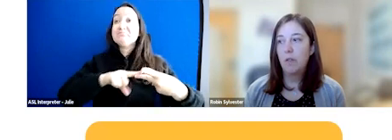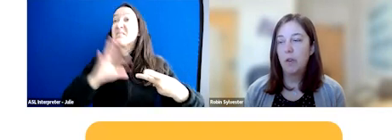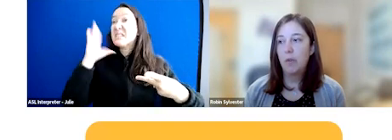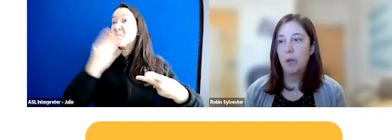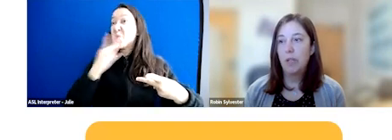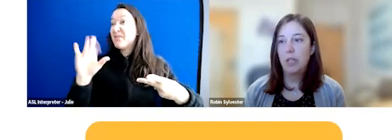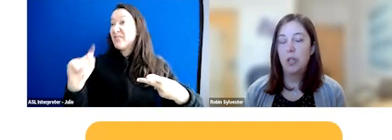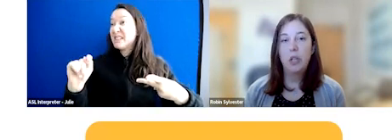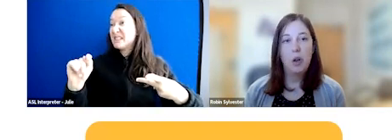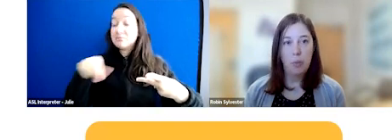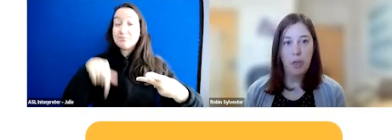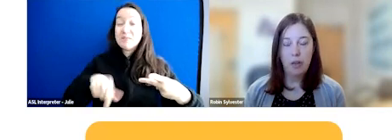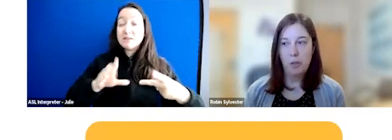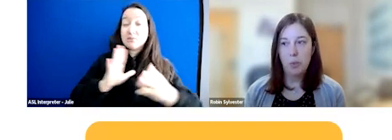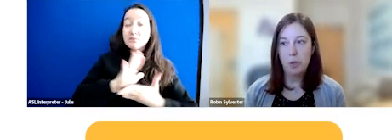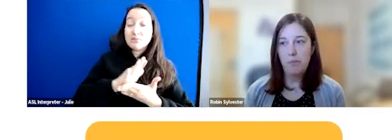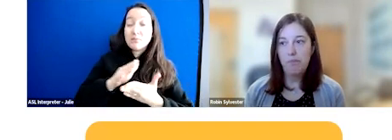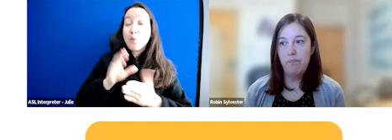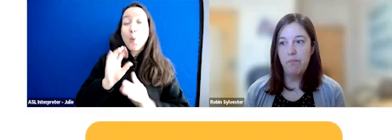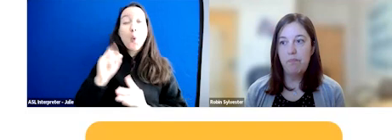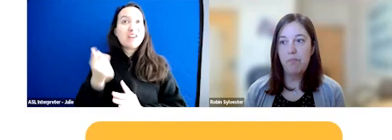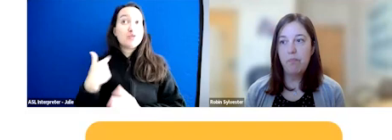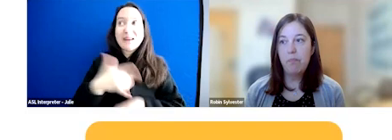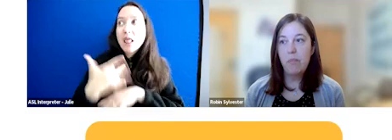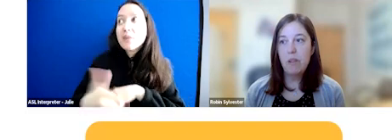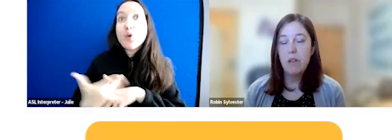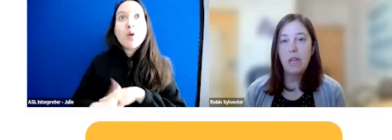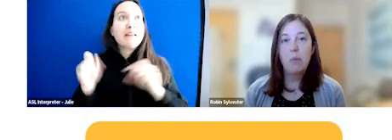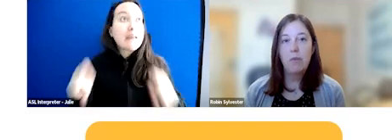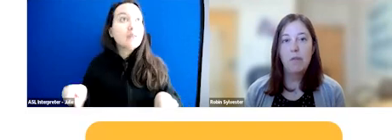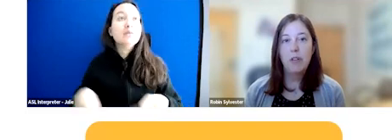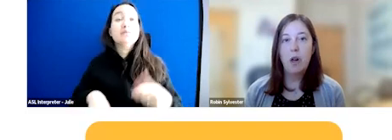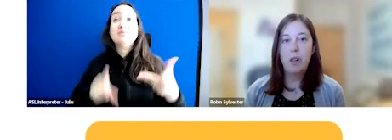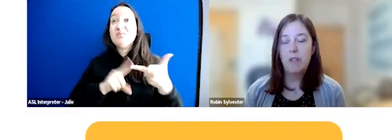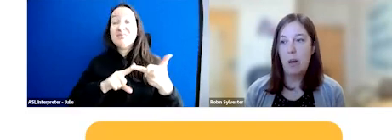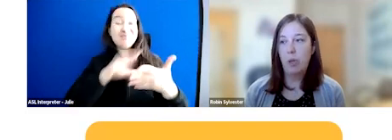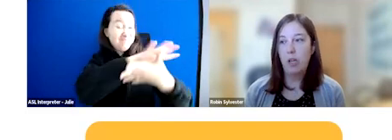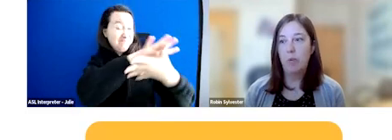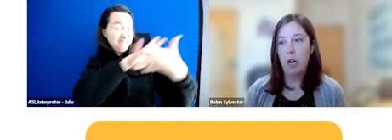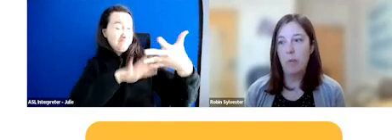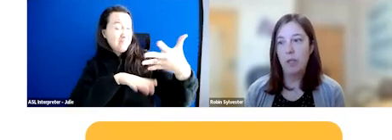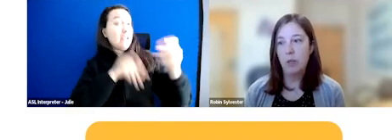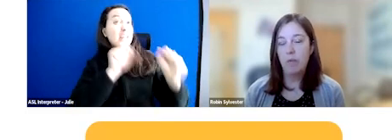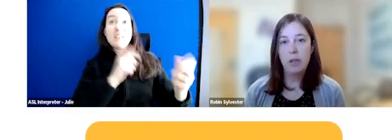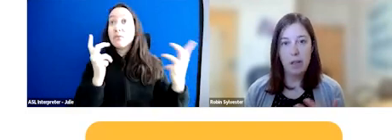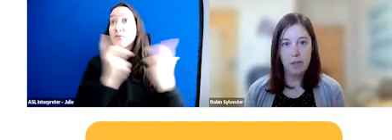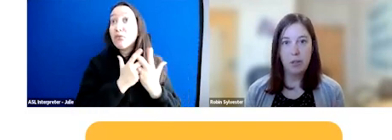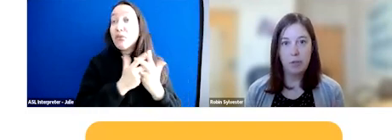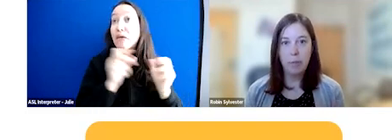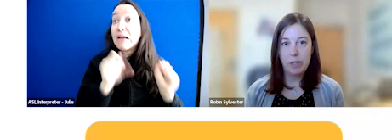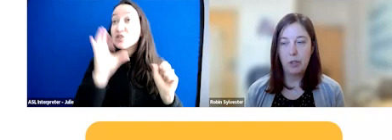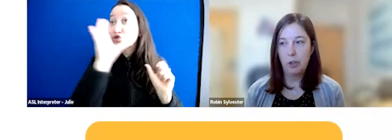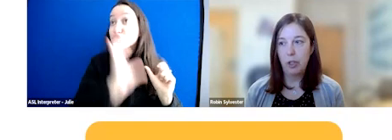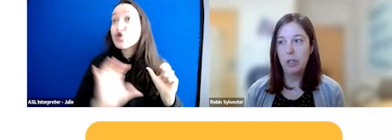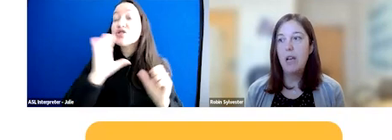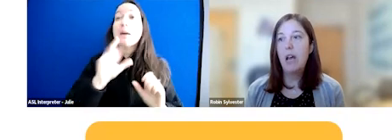good fit for the organization, and are we eligible? Can we fulfill all of the applicant requirements? So have we done that search